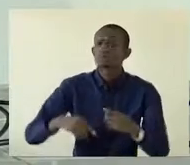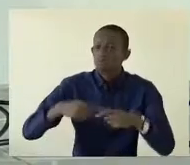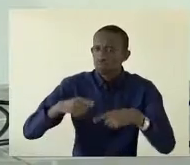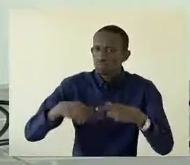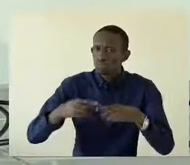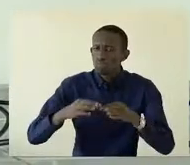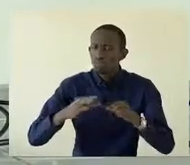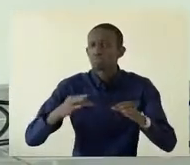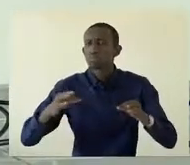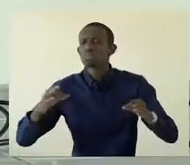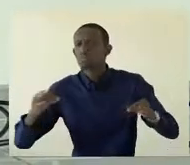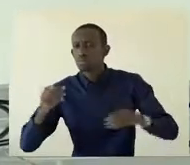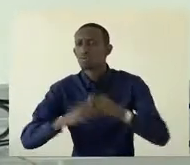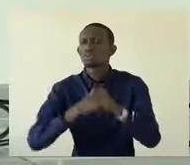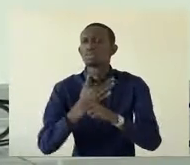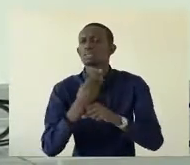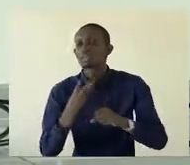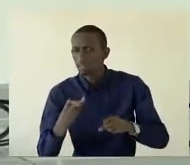same water come back to us again?